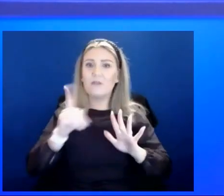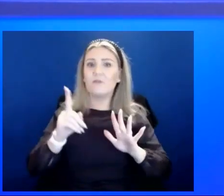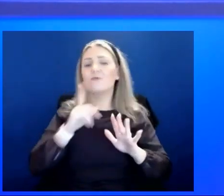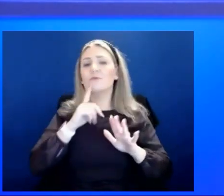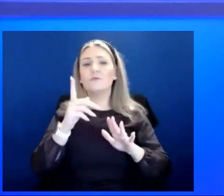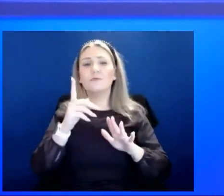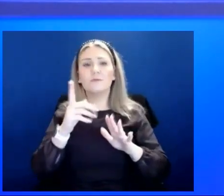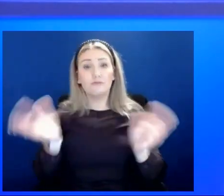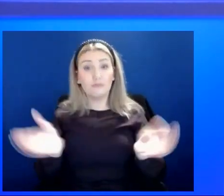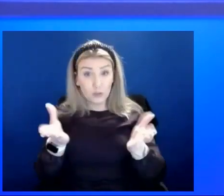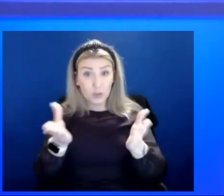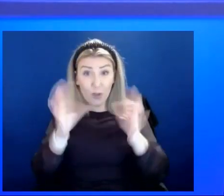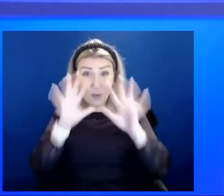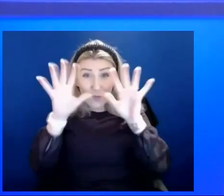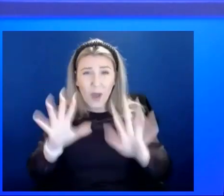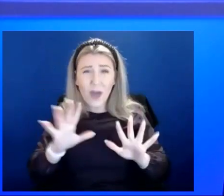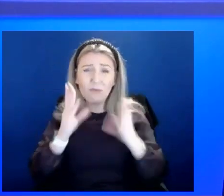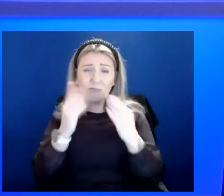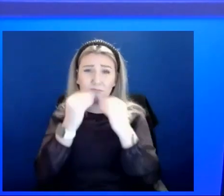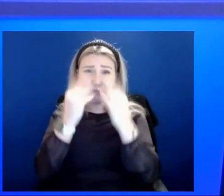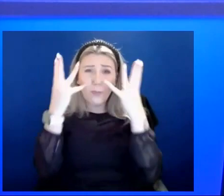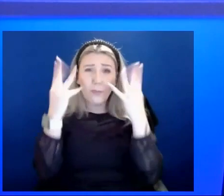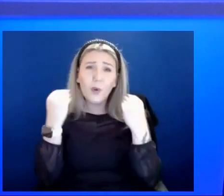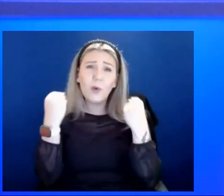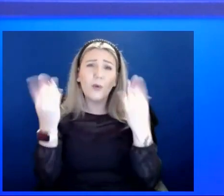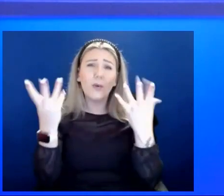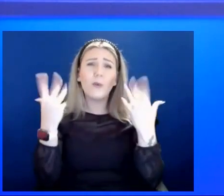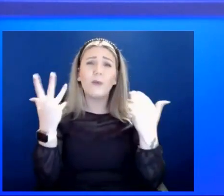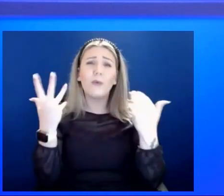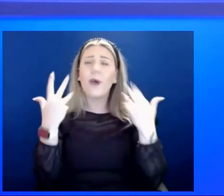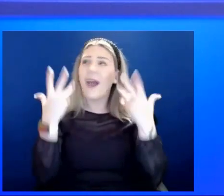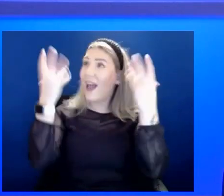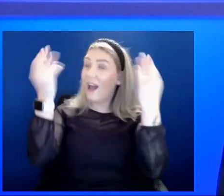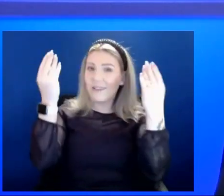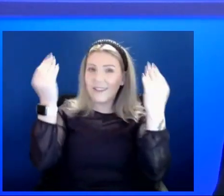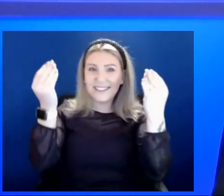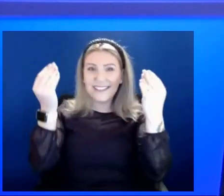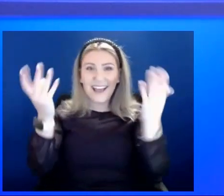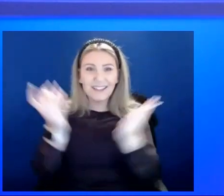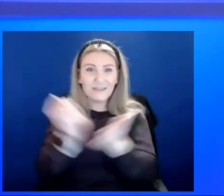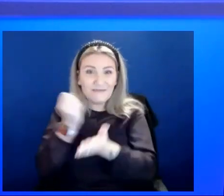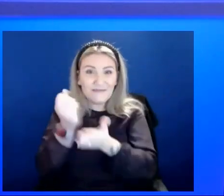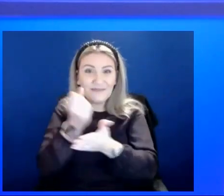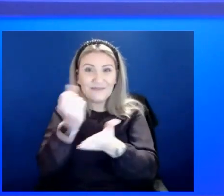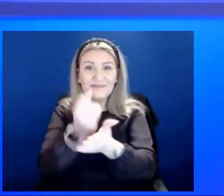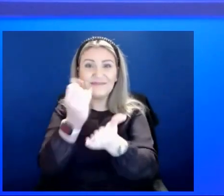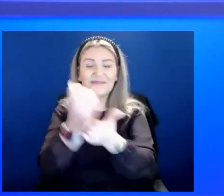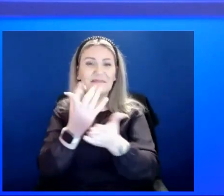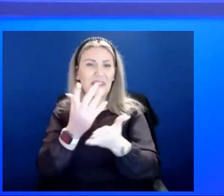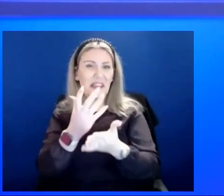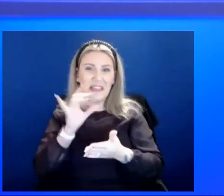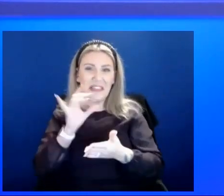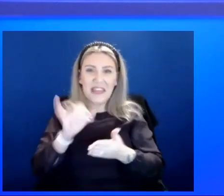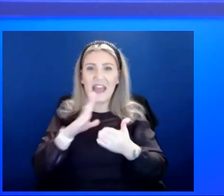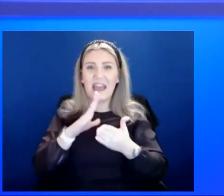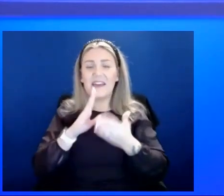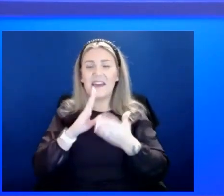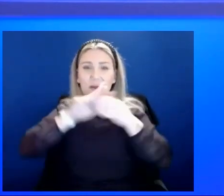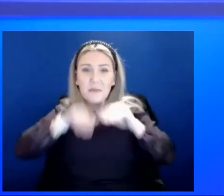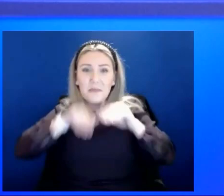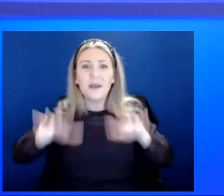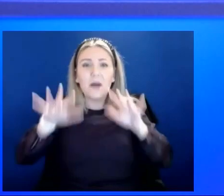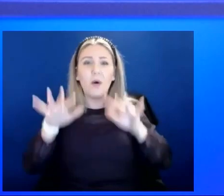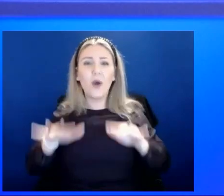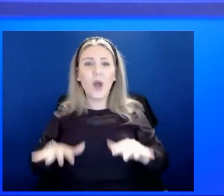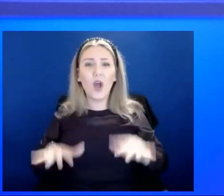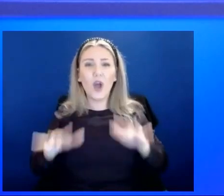mean, the weather is gorgeous. Let's get outside. Let's take advantage of the peace and calm that we have right now, and the bit of a